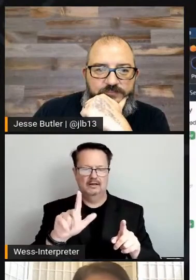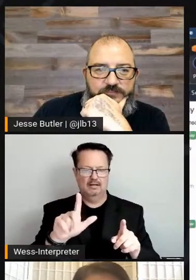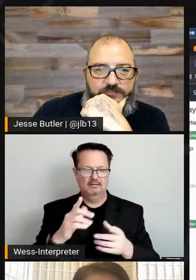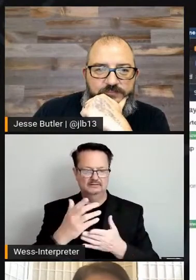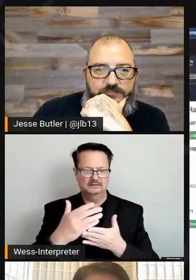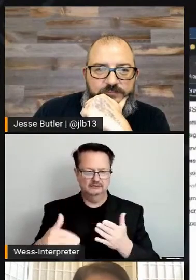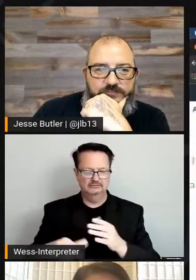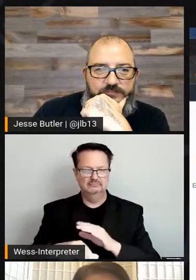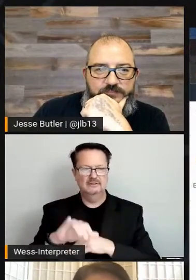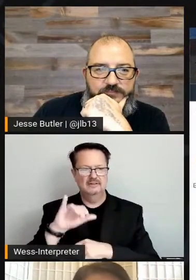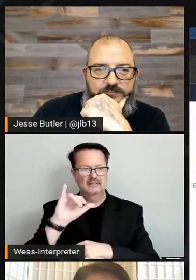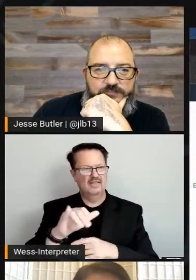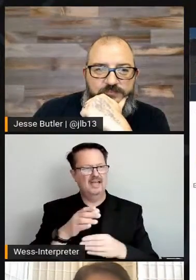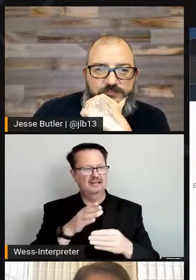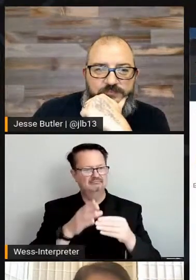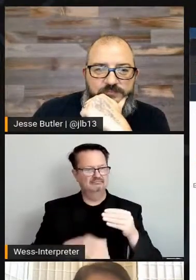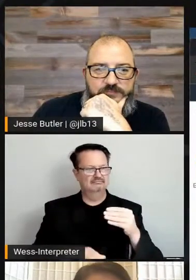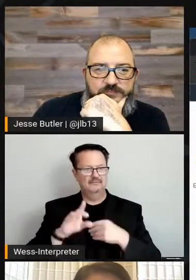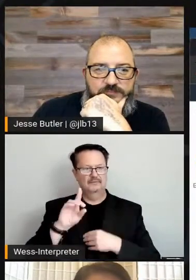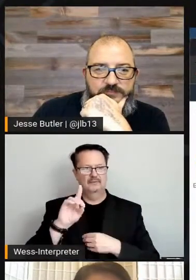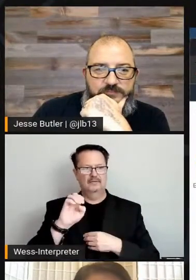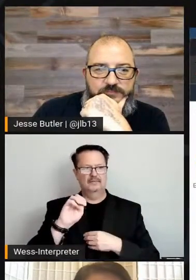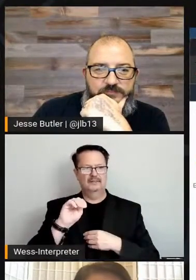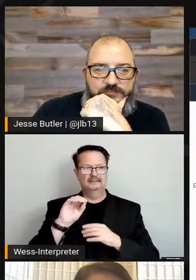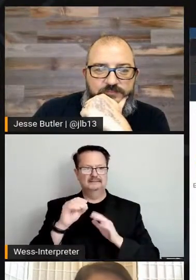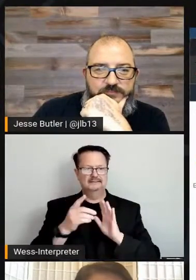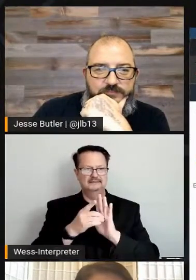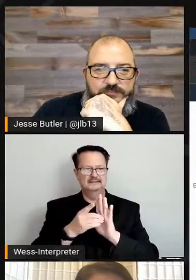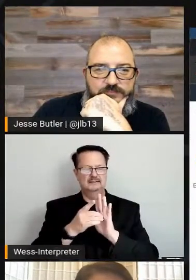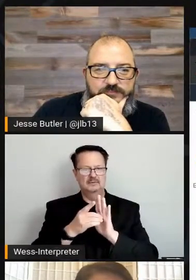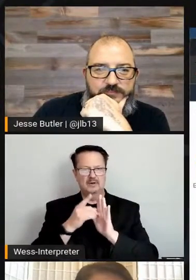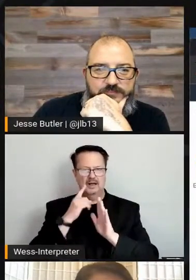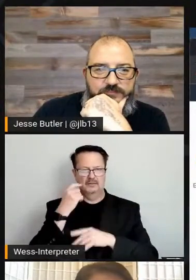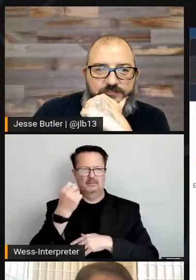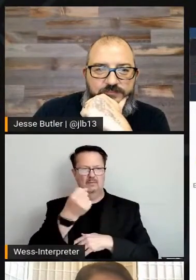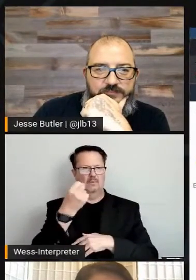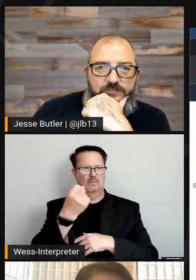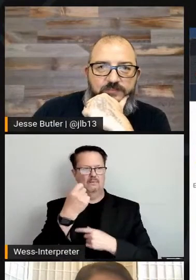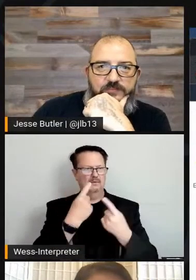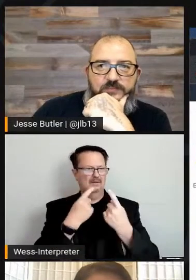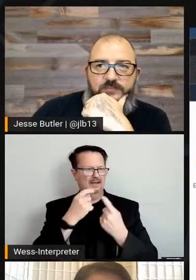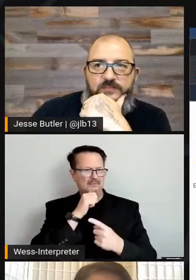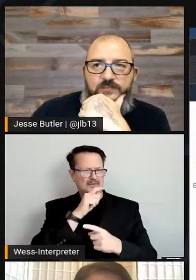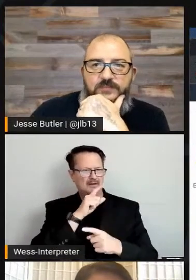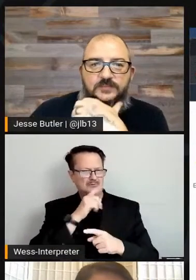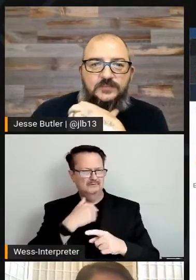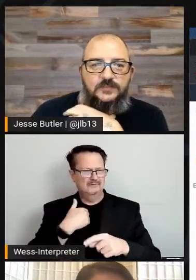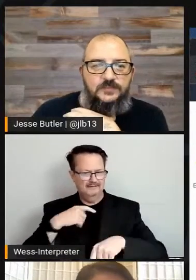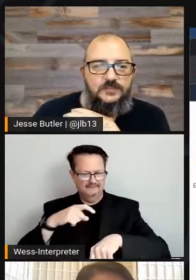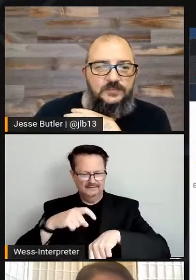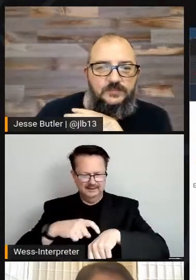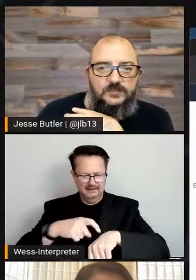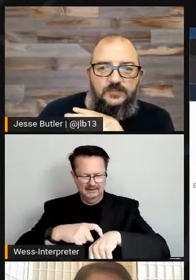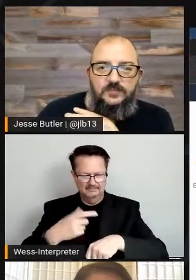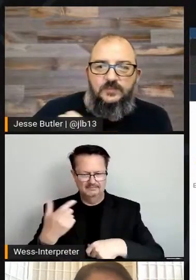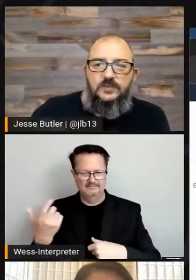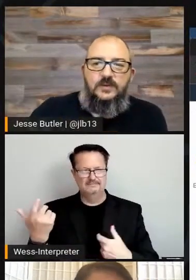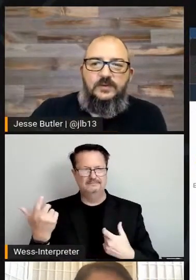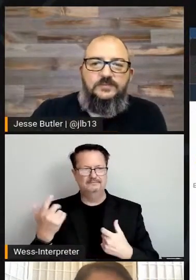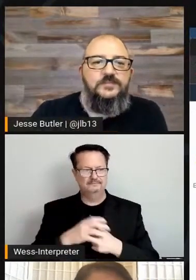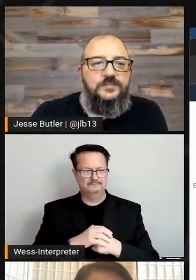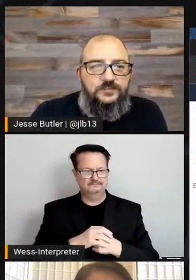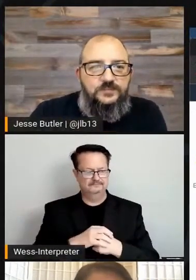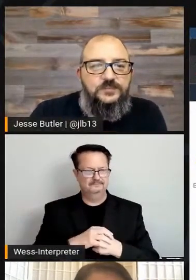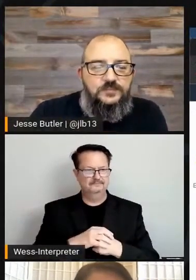But that should be it for the demo. I think we'll hold off on questions. I'm not sure if we have time, but I'll pass it back off